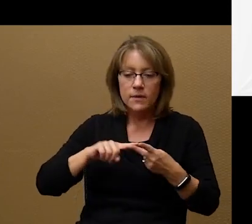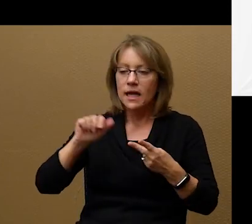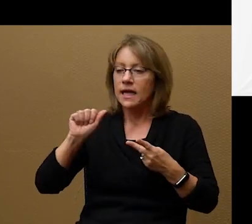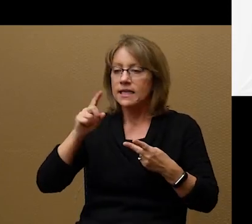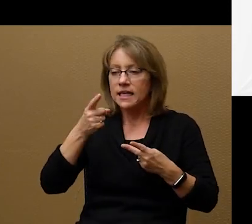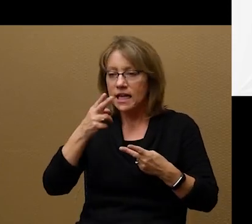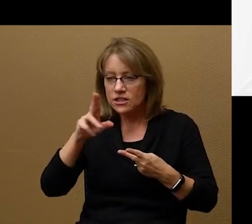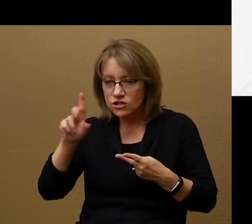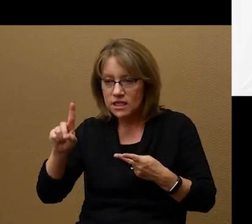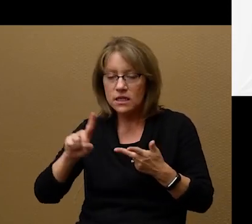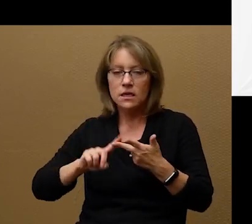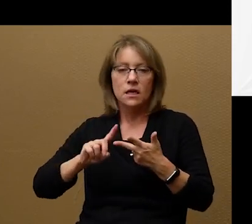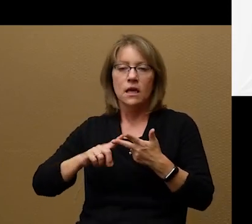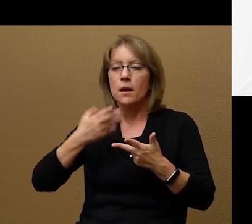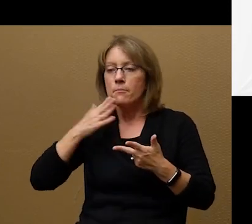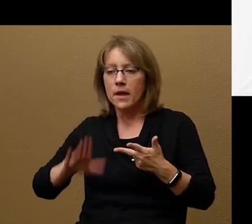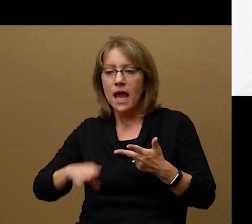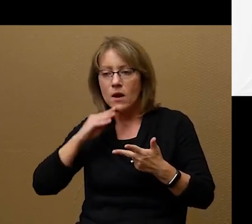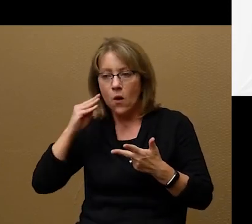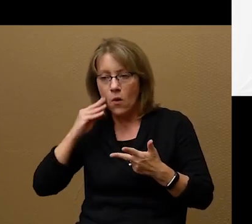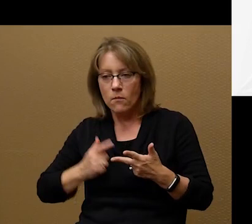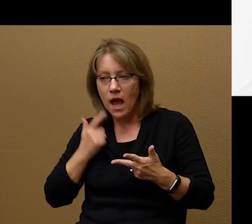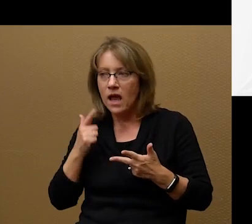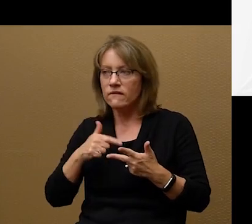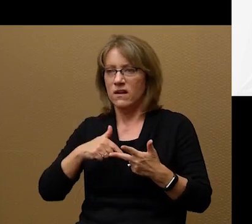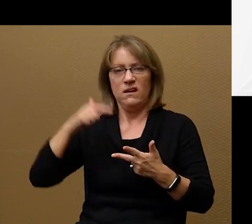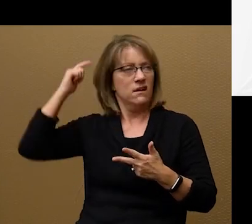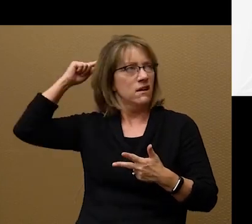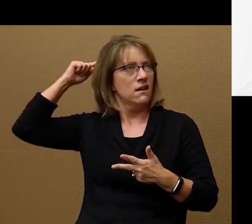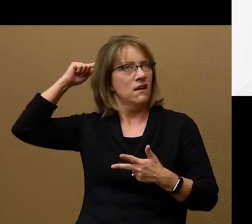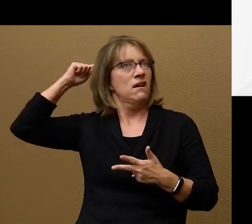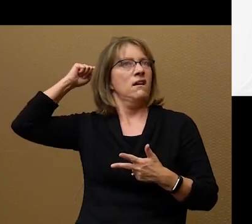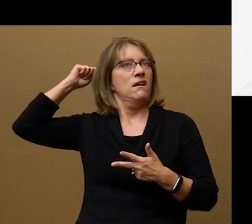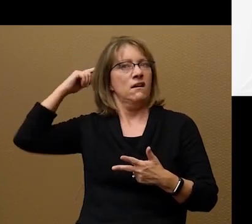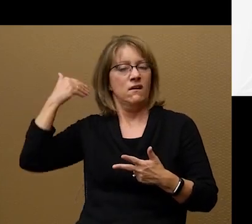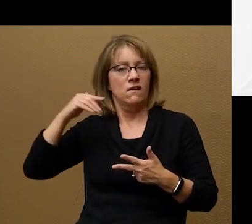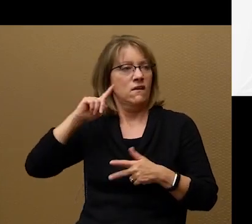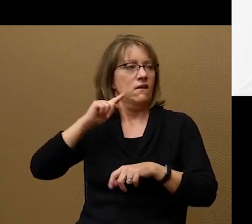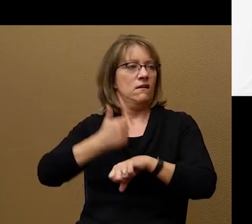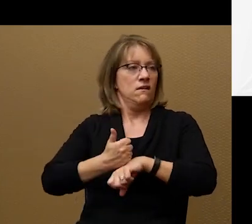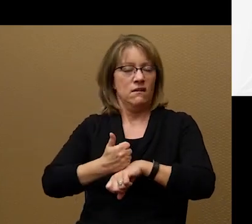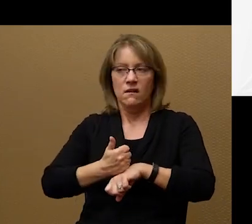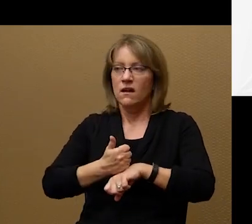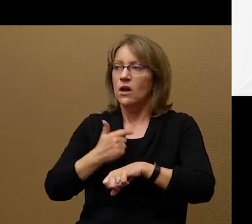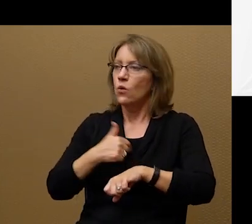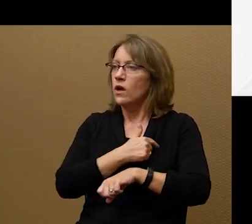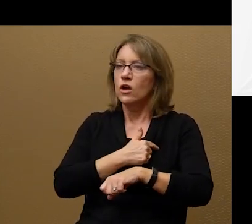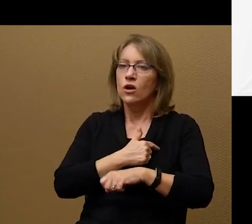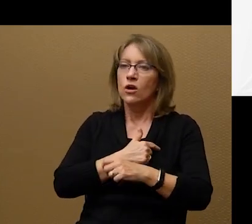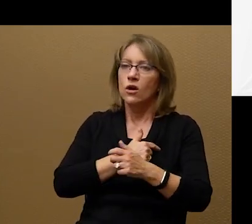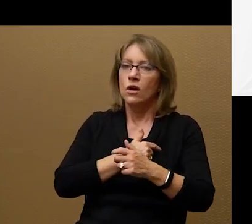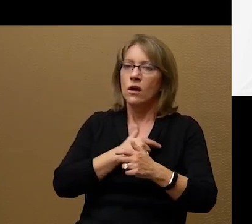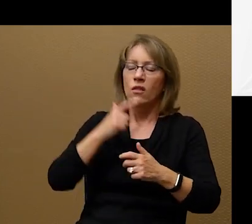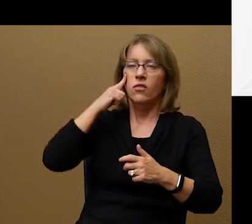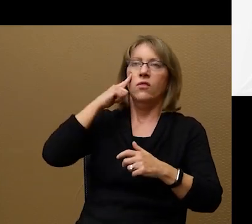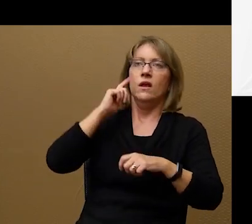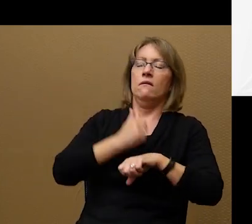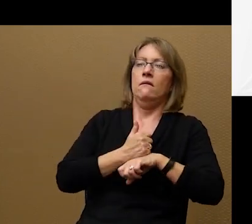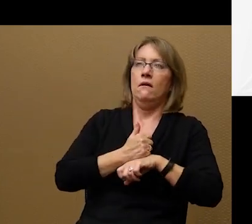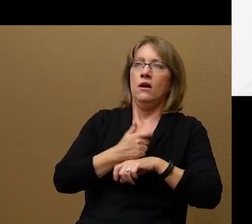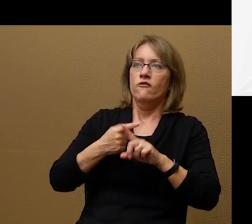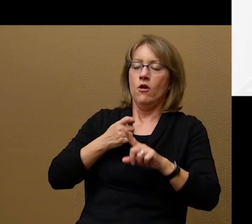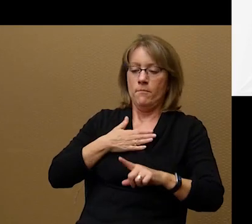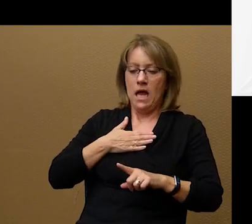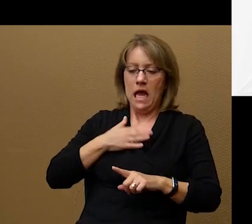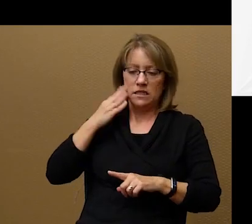internal verbal mindset may change. We are programmed from our own experiences. If we've had